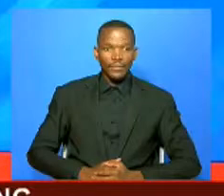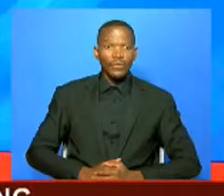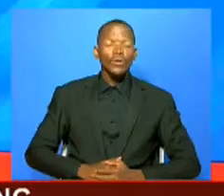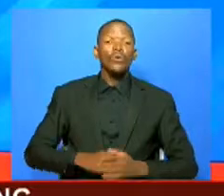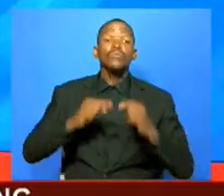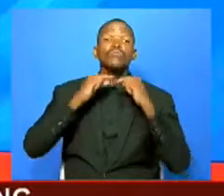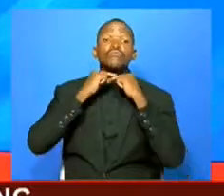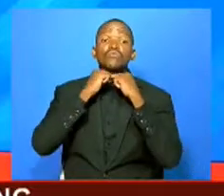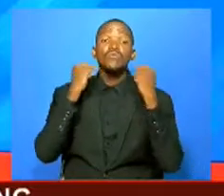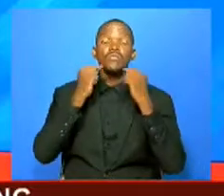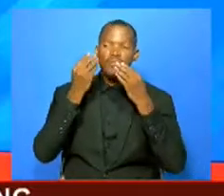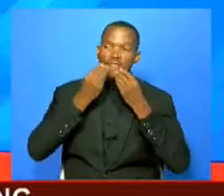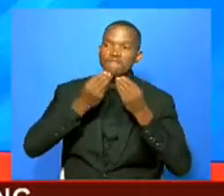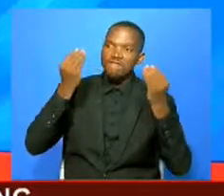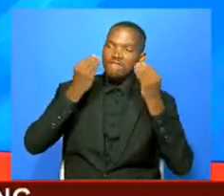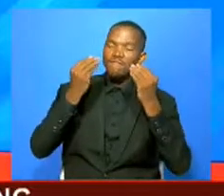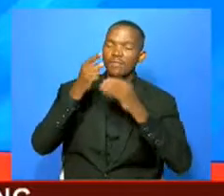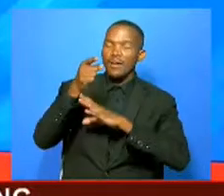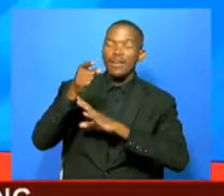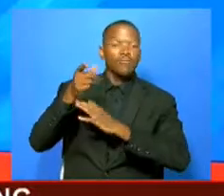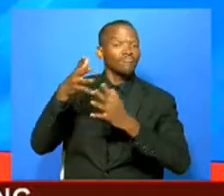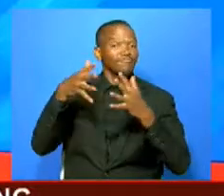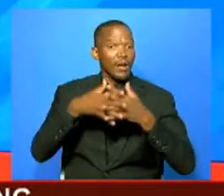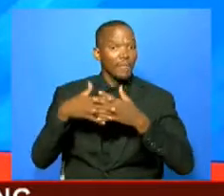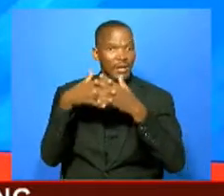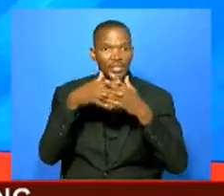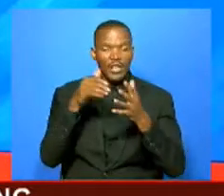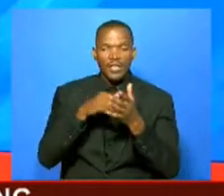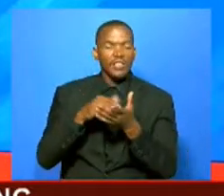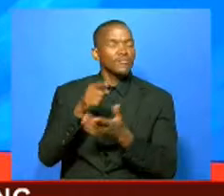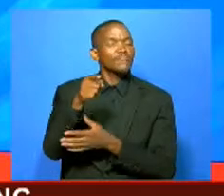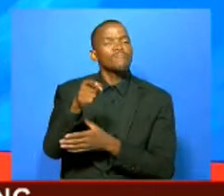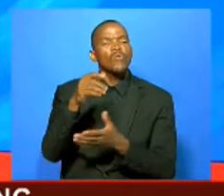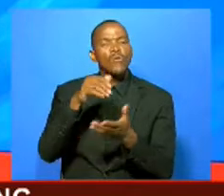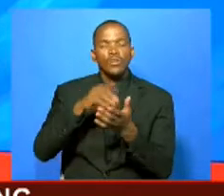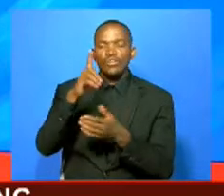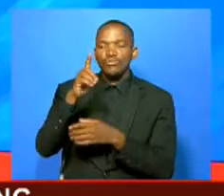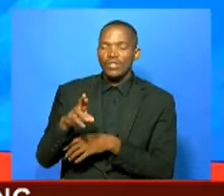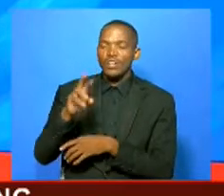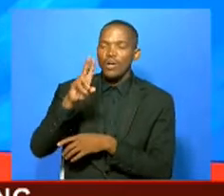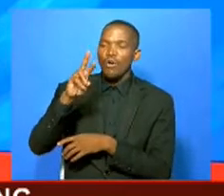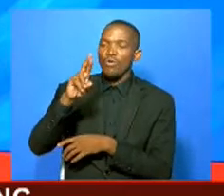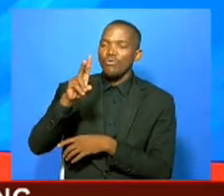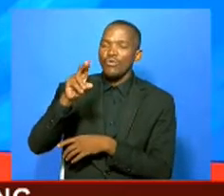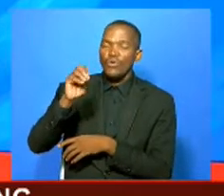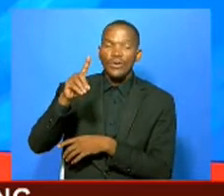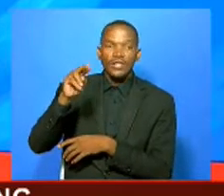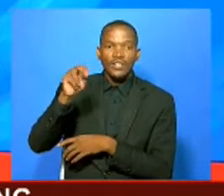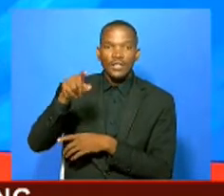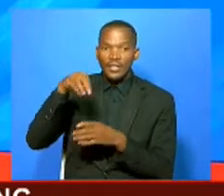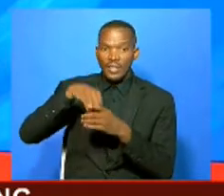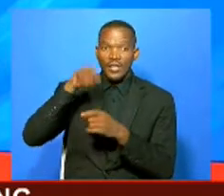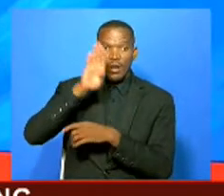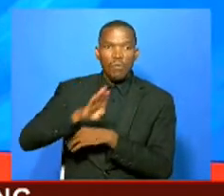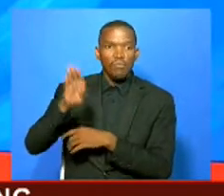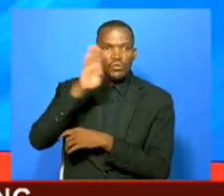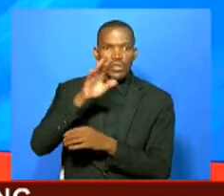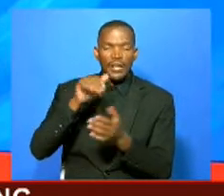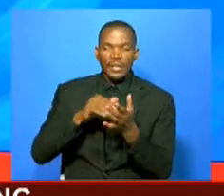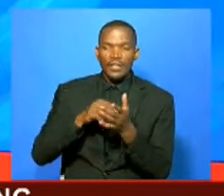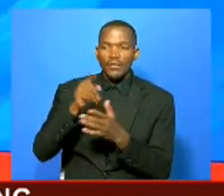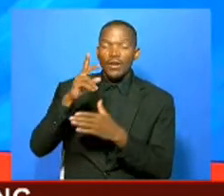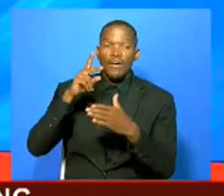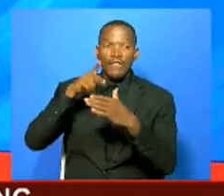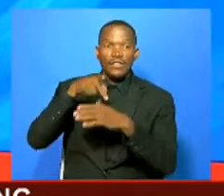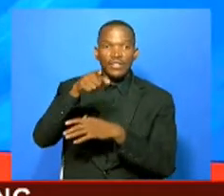Moruti yo o tumileng thata kwa Amerika yo e bileng e le mogwebi le mokwadi wa dibuka Dr. Rodney Howard Browne o mono Botswana. E re